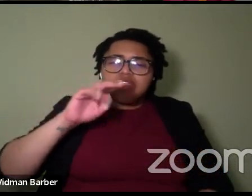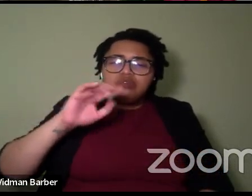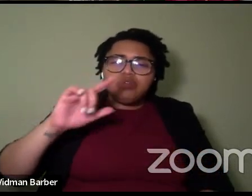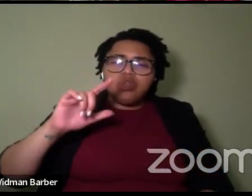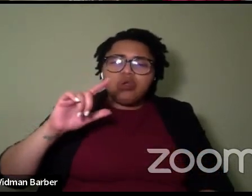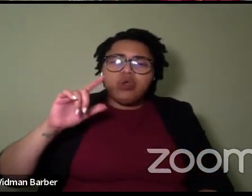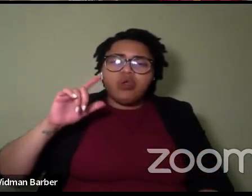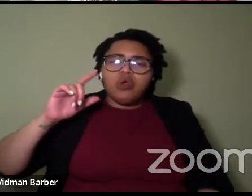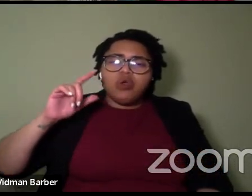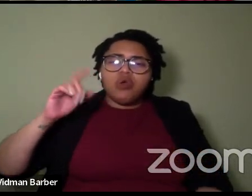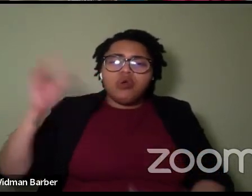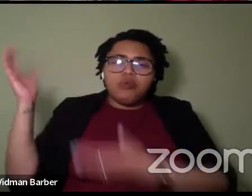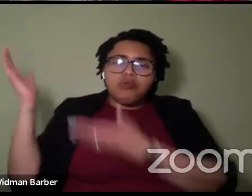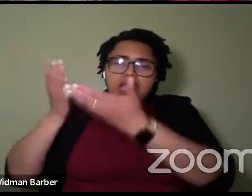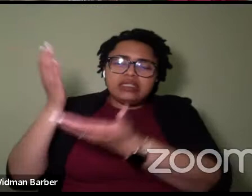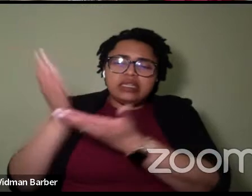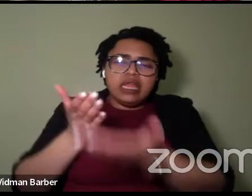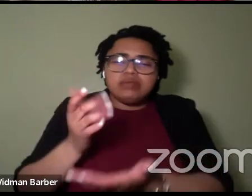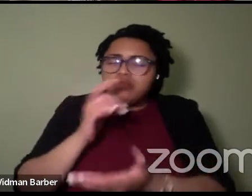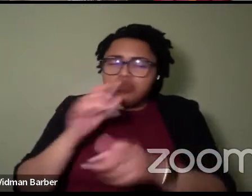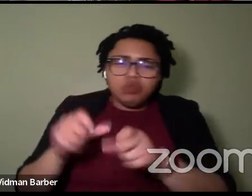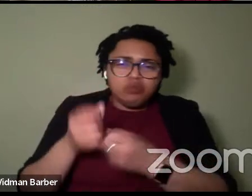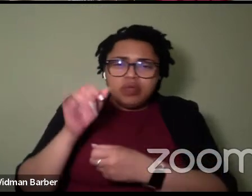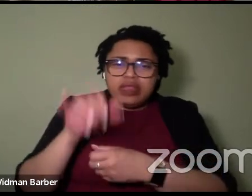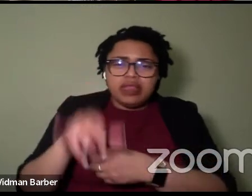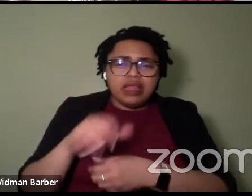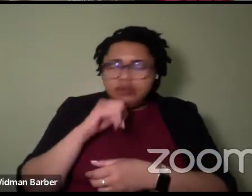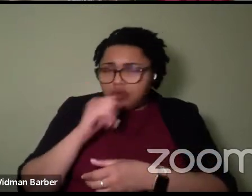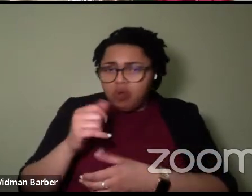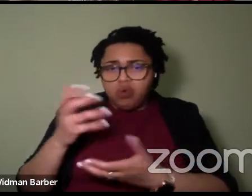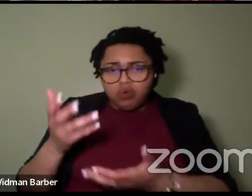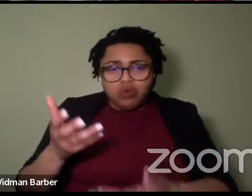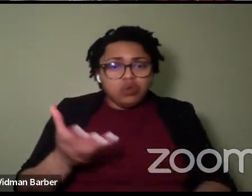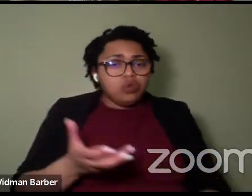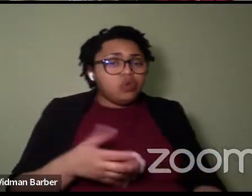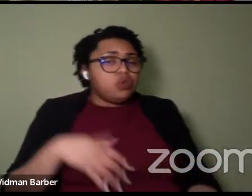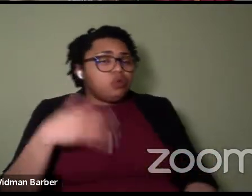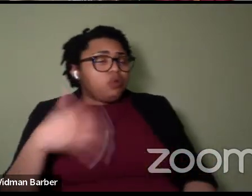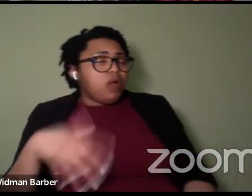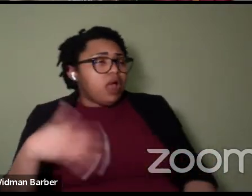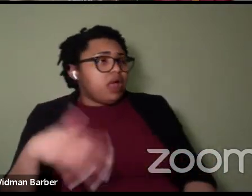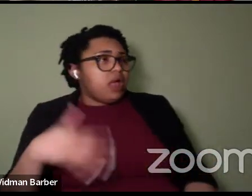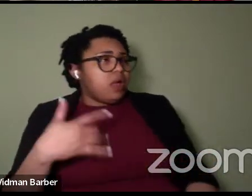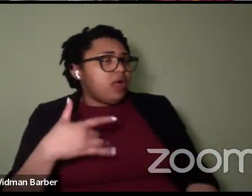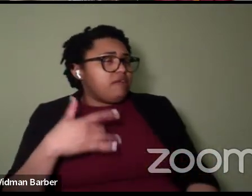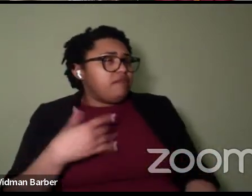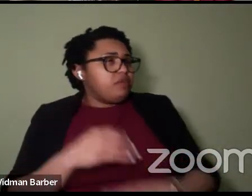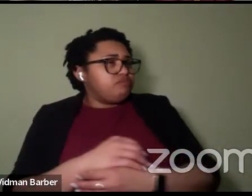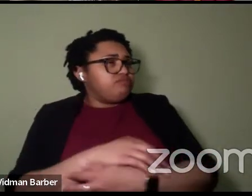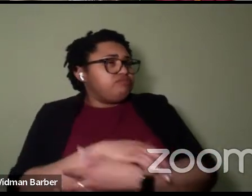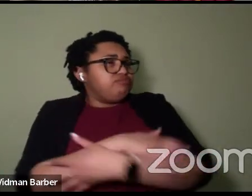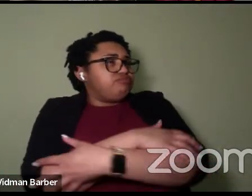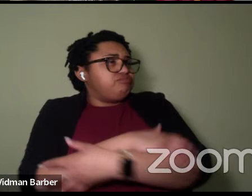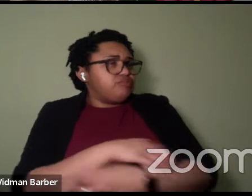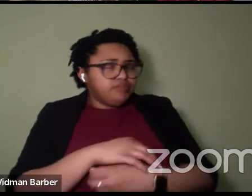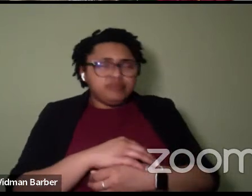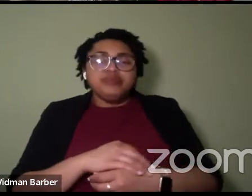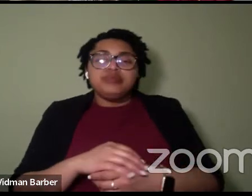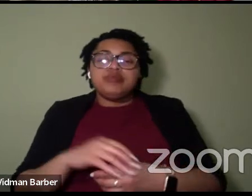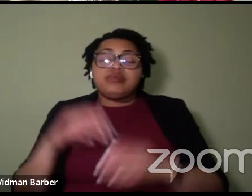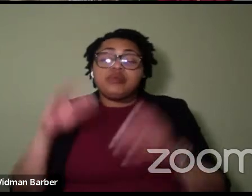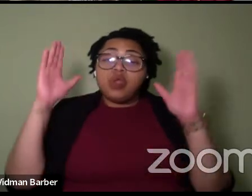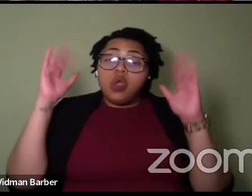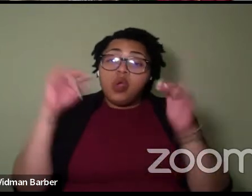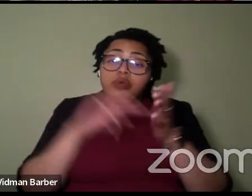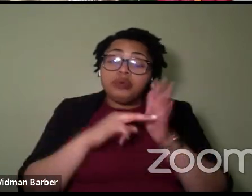Wow. Like, I'm over here with chills. Thank you so much. I'm just going to repeat. I wrote it down. Hope is a commitment to not give up.